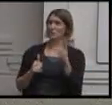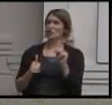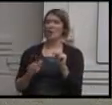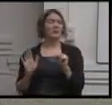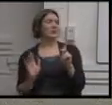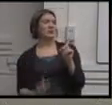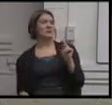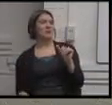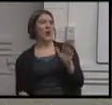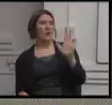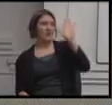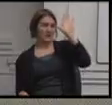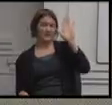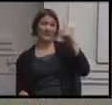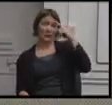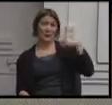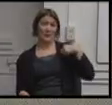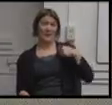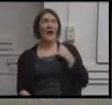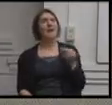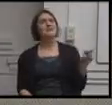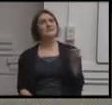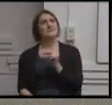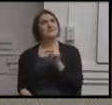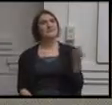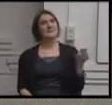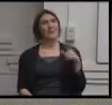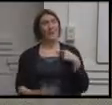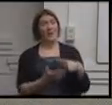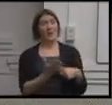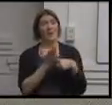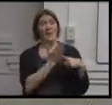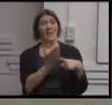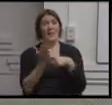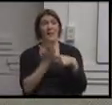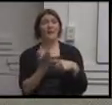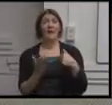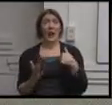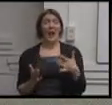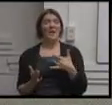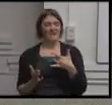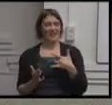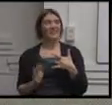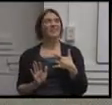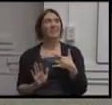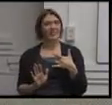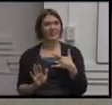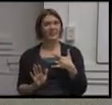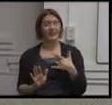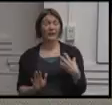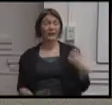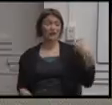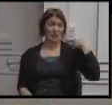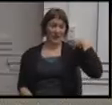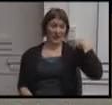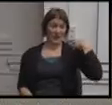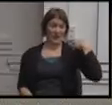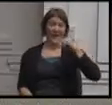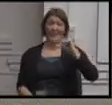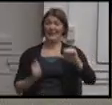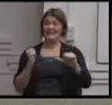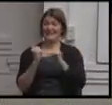I think for me, as I hear our discussion about it, I'm pretty clear that it is the chair and the